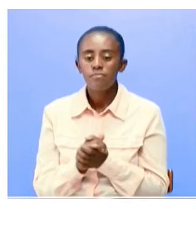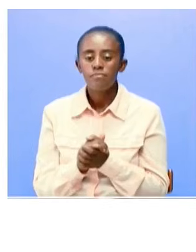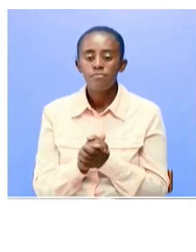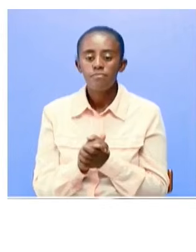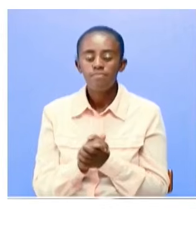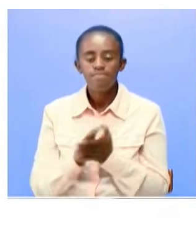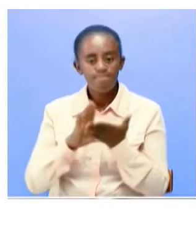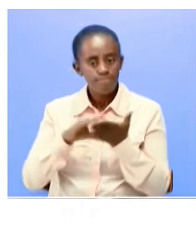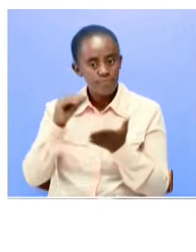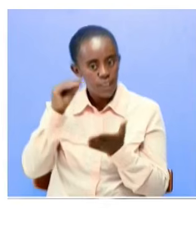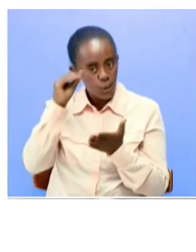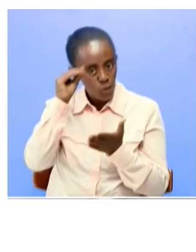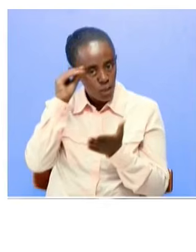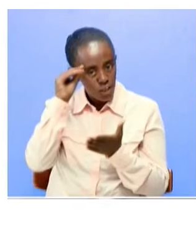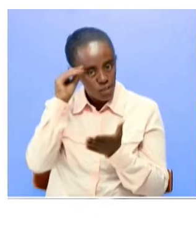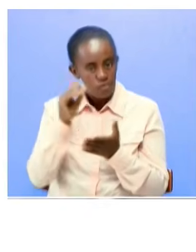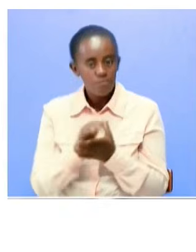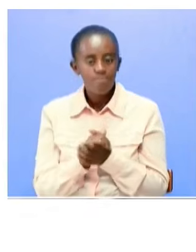And education.